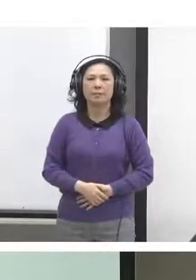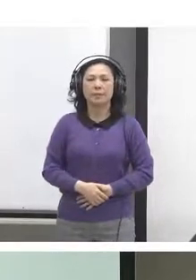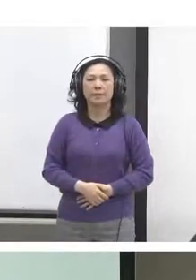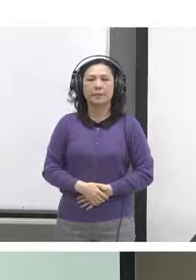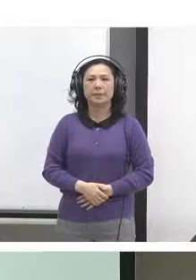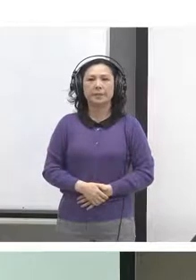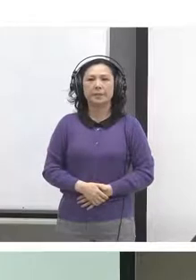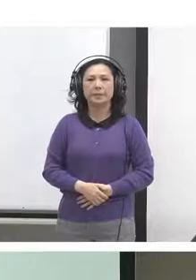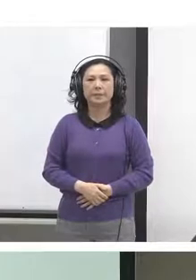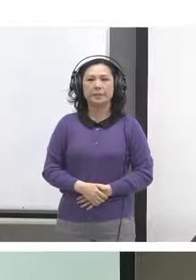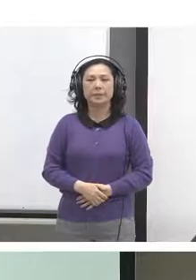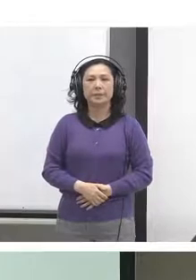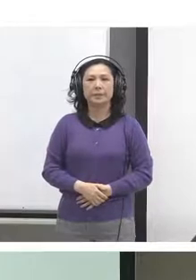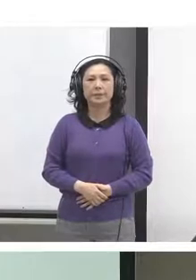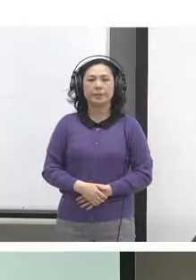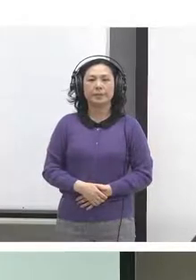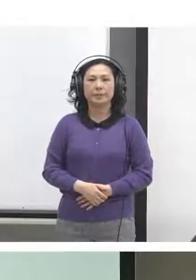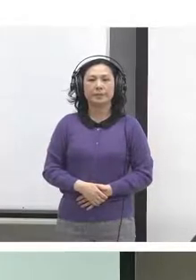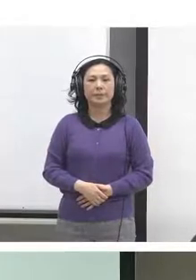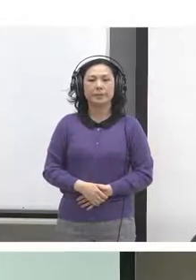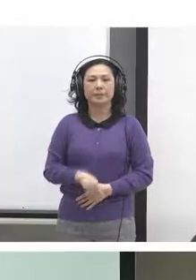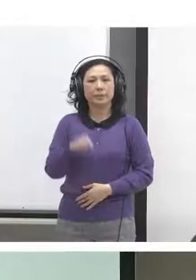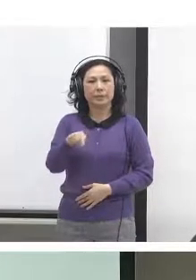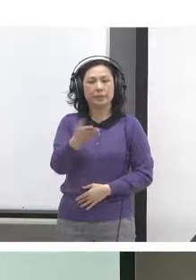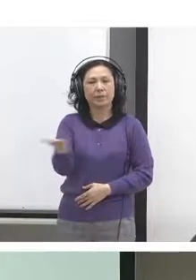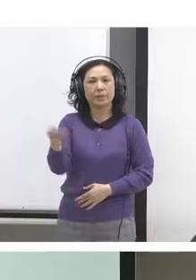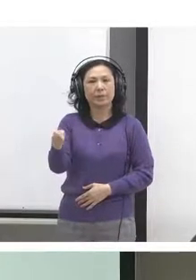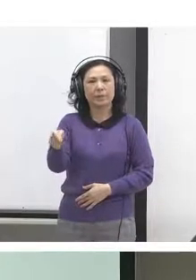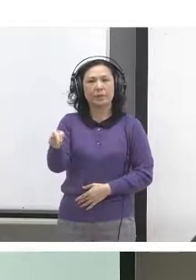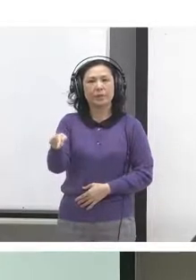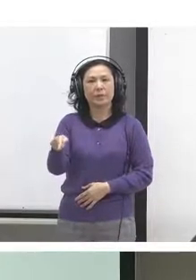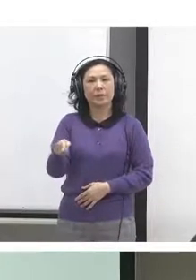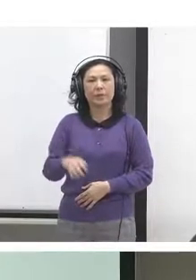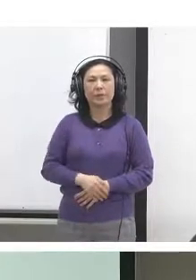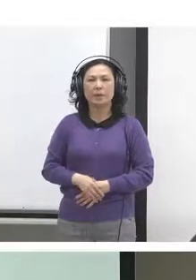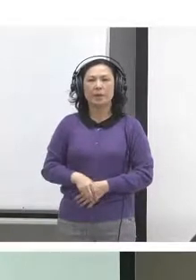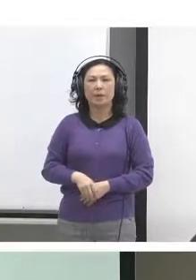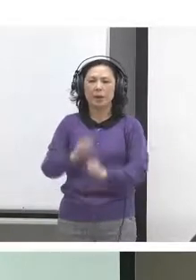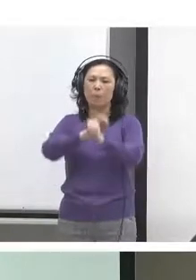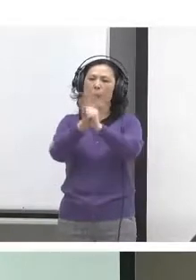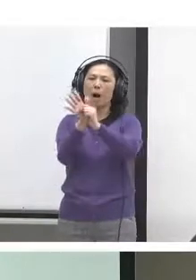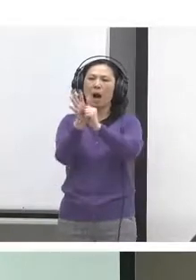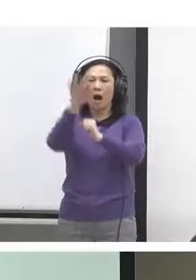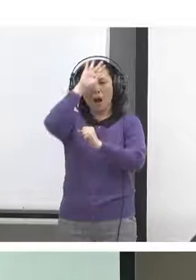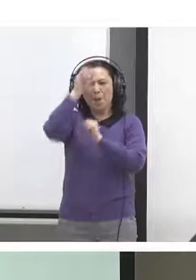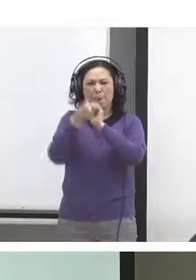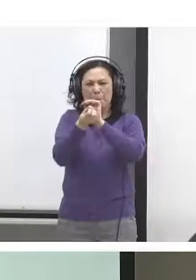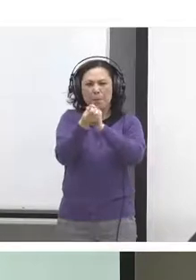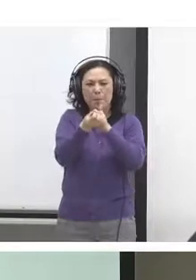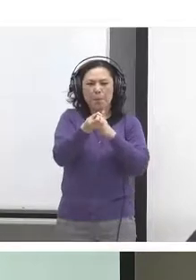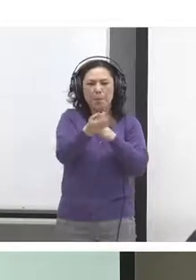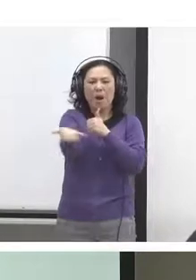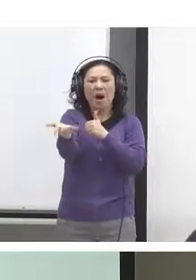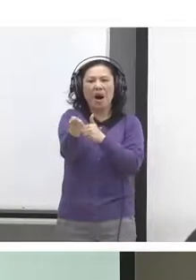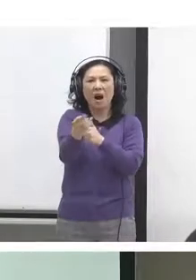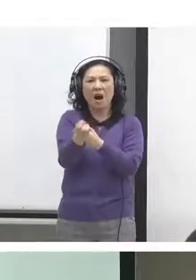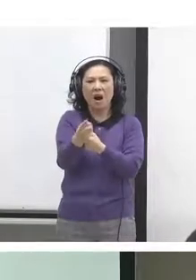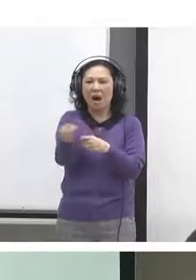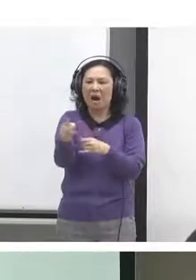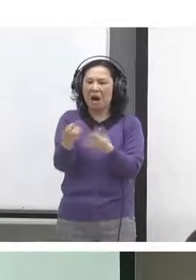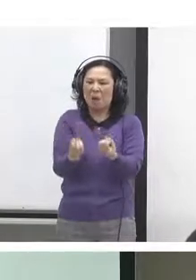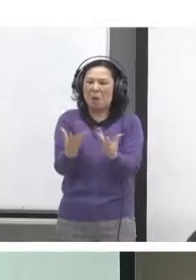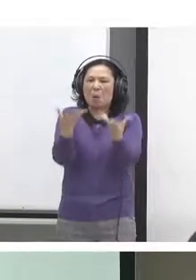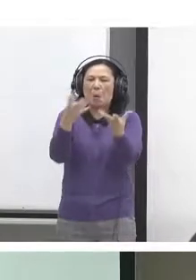it made the difficult situation under the COVID-19 outbreak. After the COVID-19